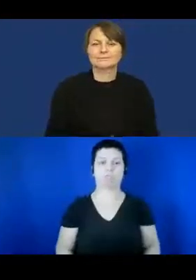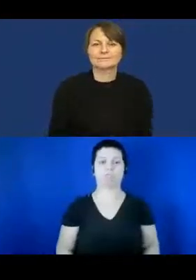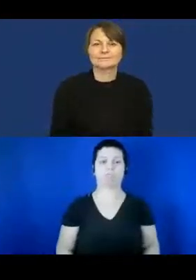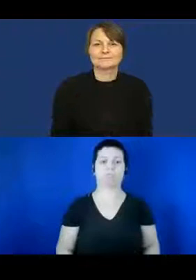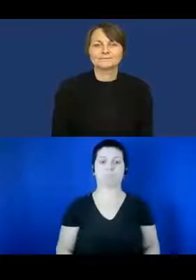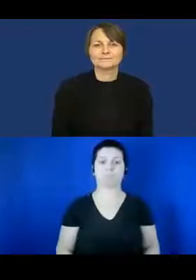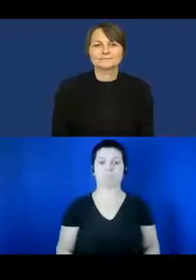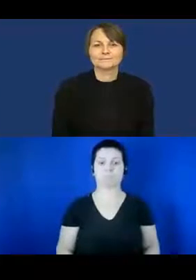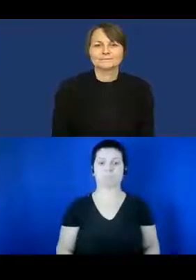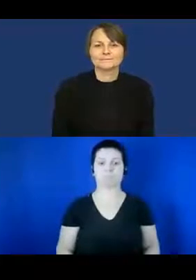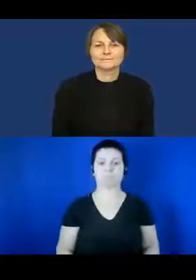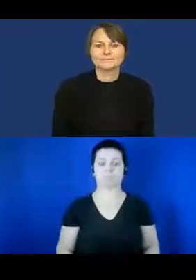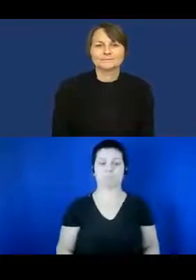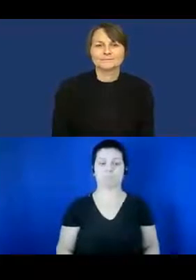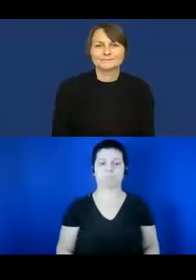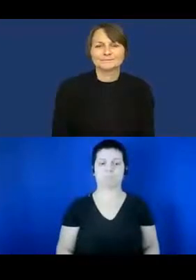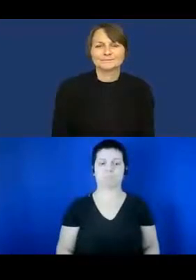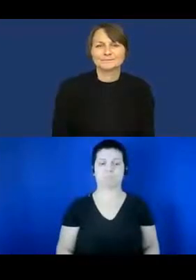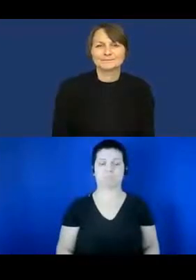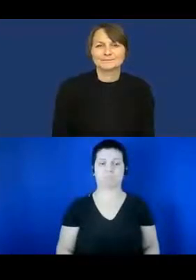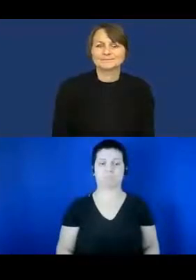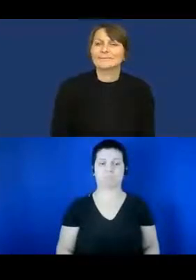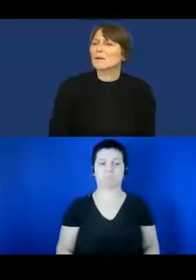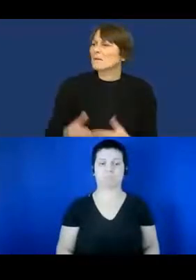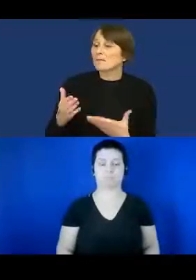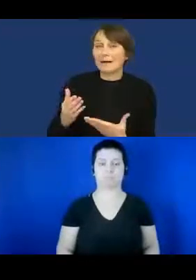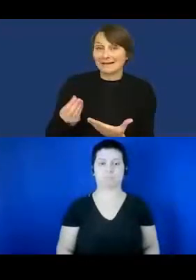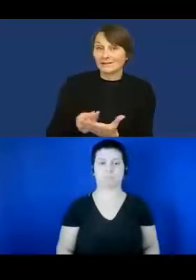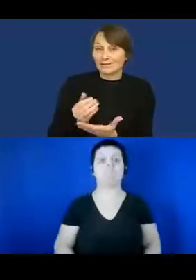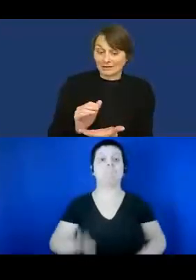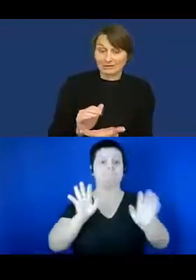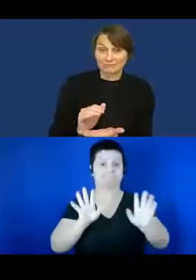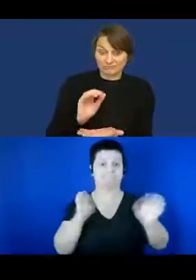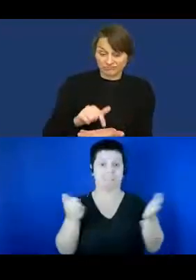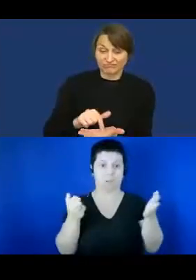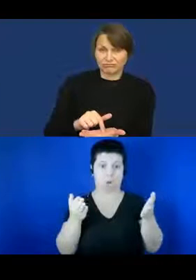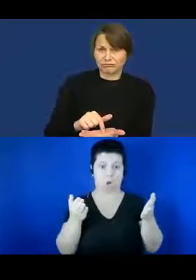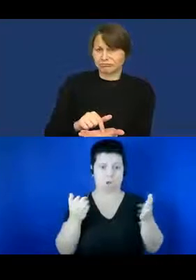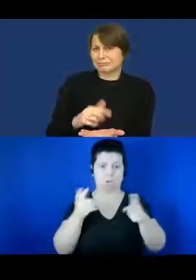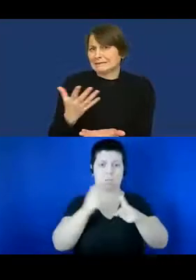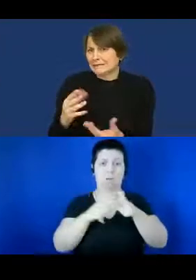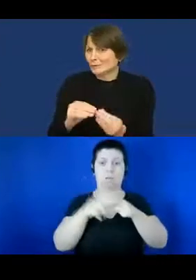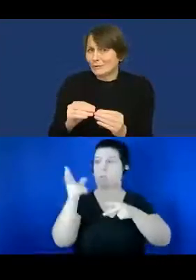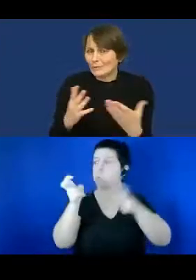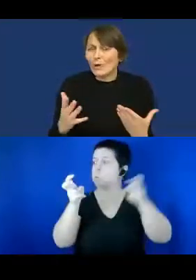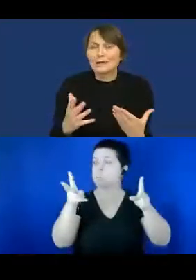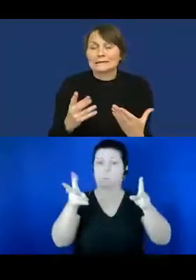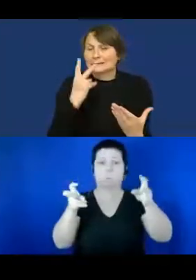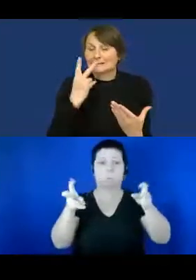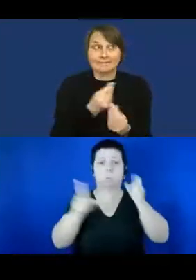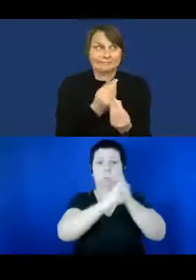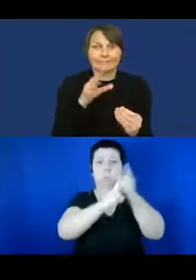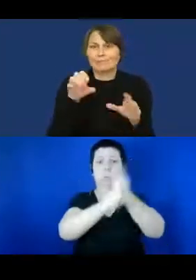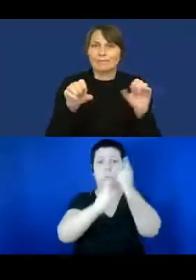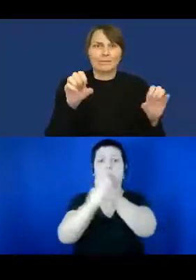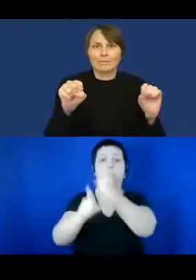Now, the problem with all this information is that we're recognizing things all the time, and I've already mentioned the fact that we need to do something to